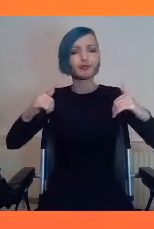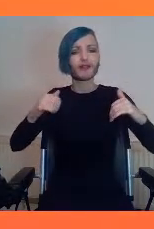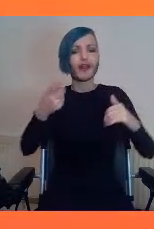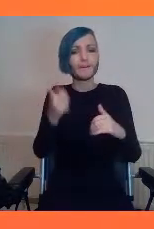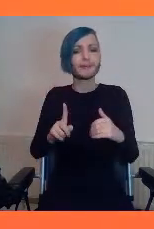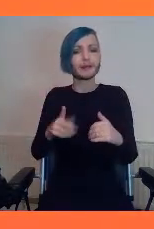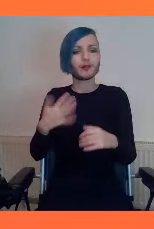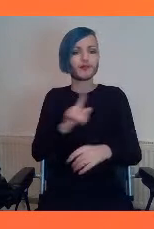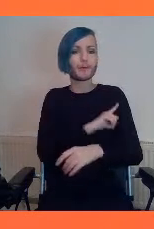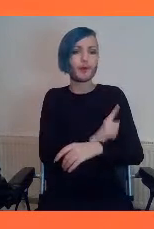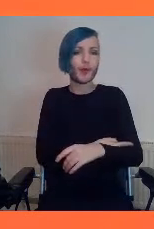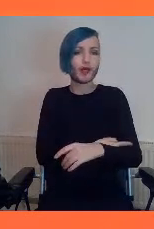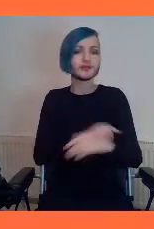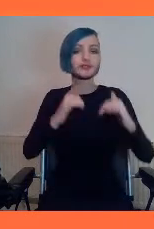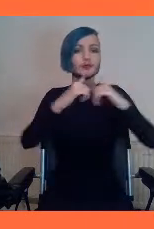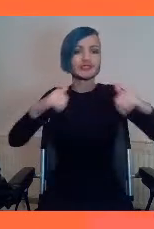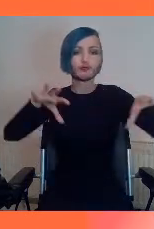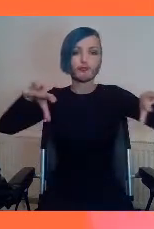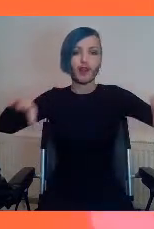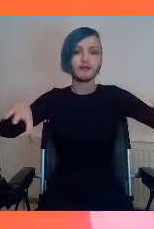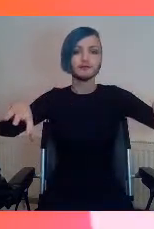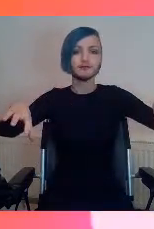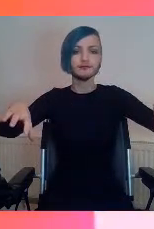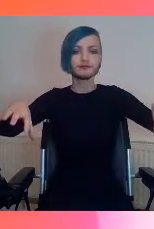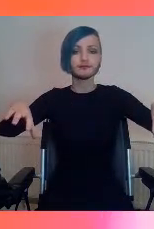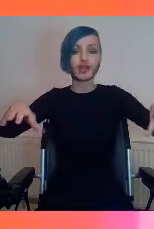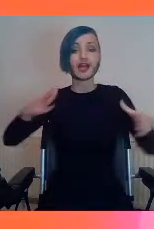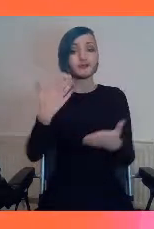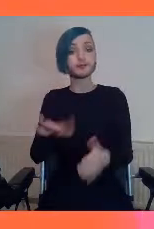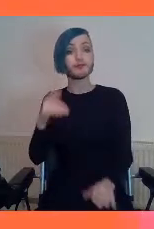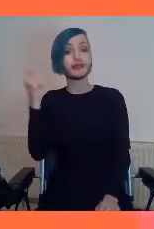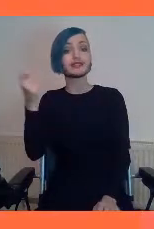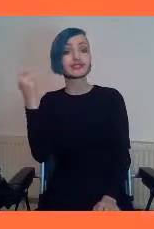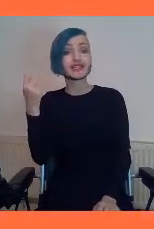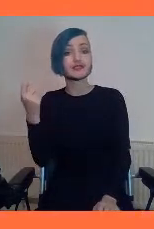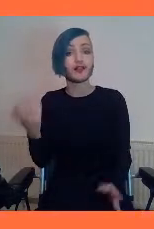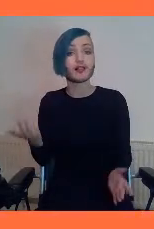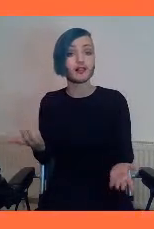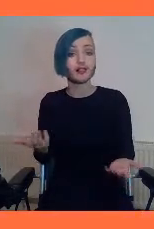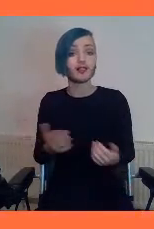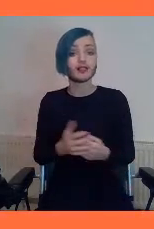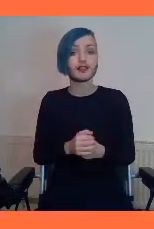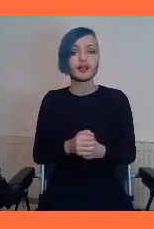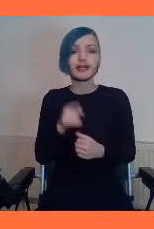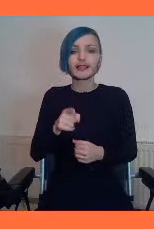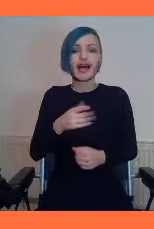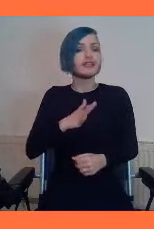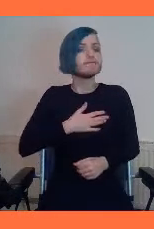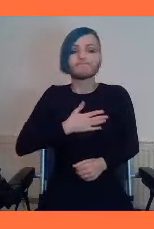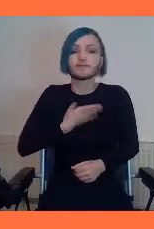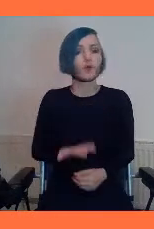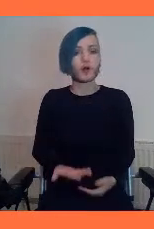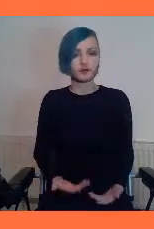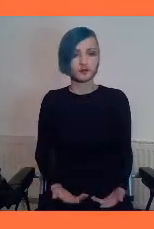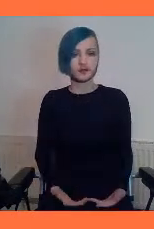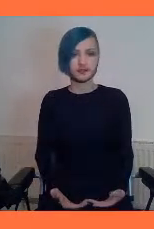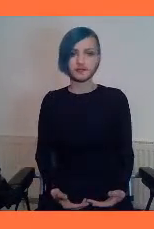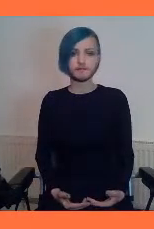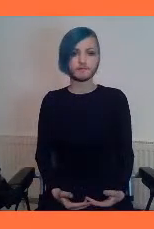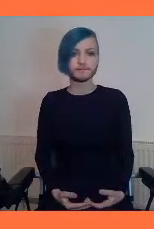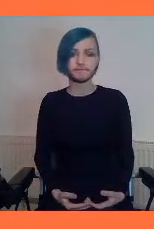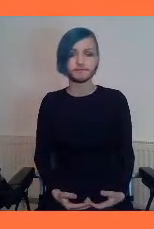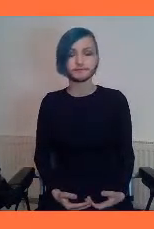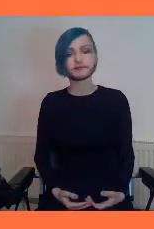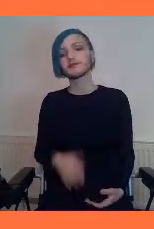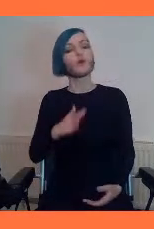they succeed in splitting us so much. And I don't want us to follow the line of